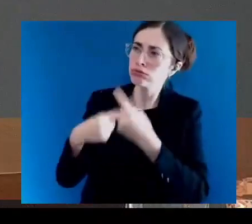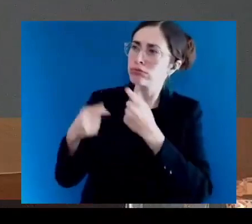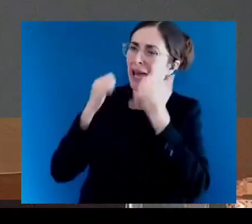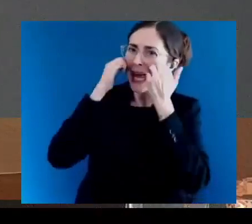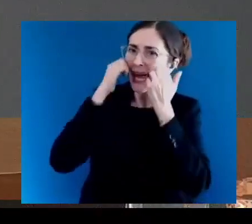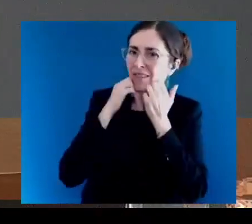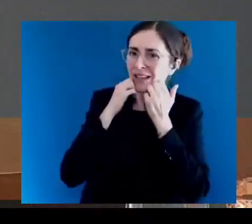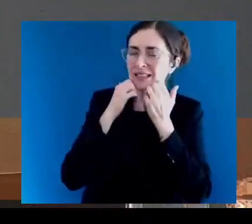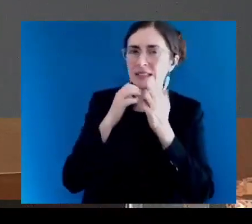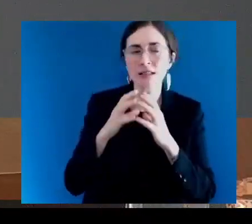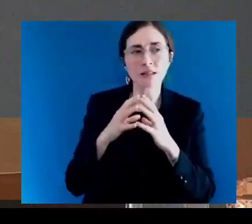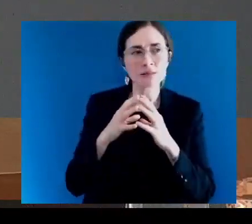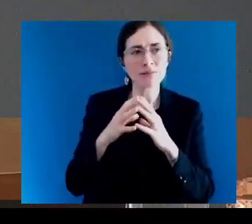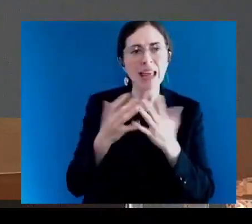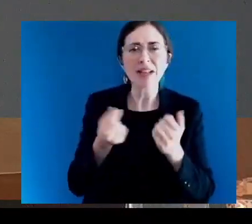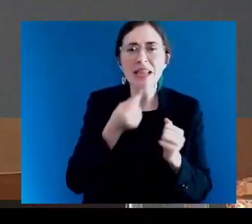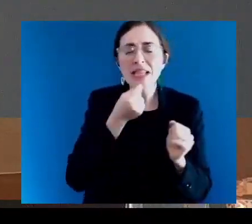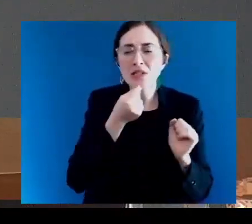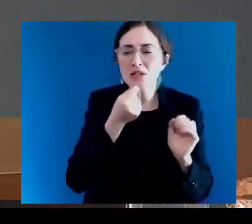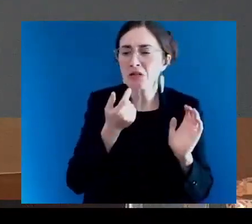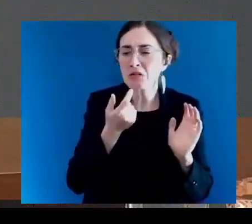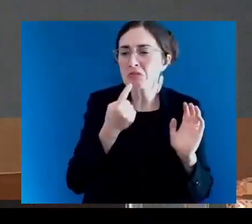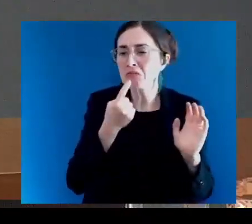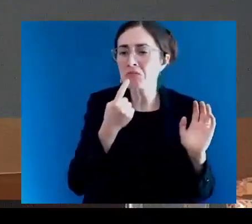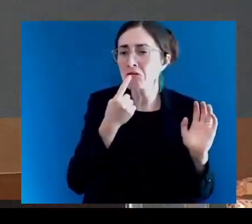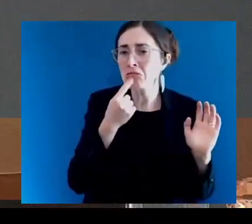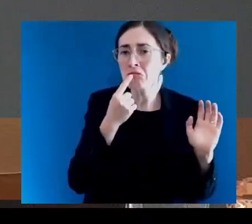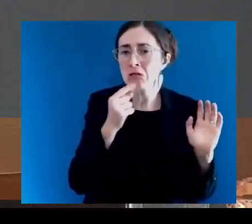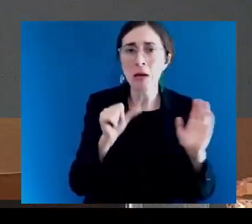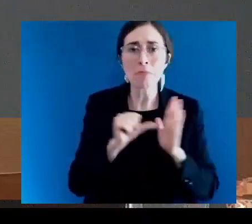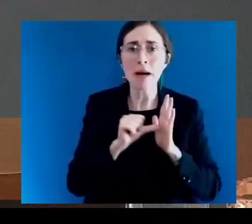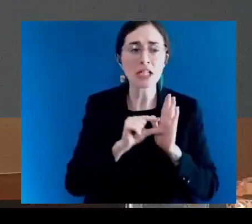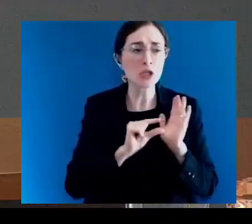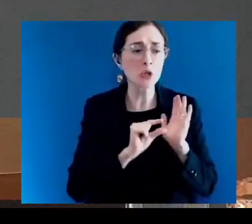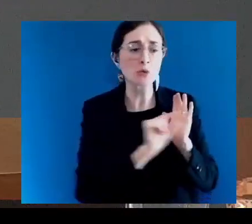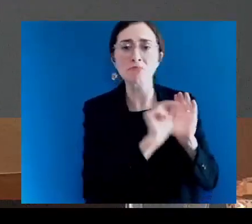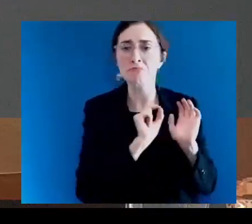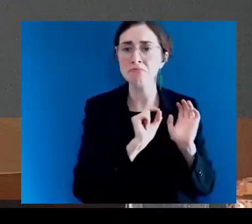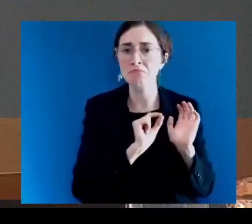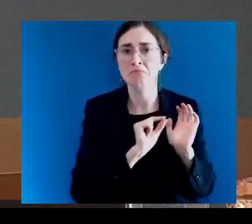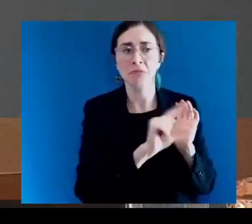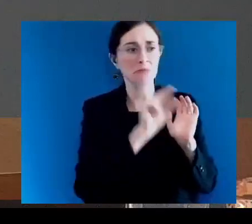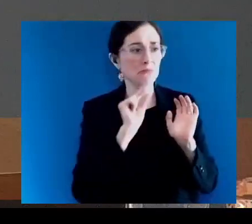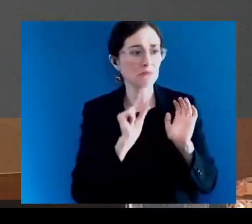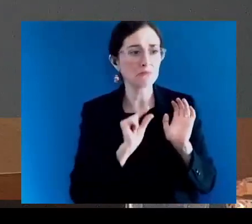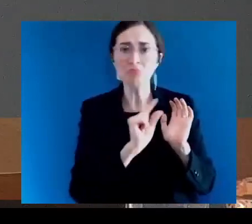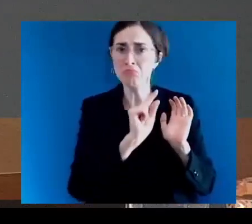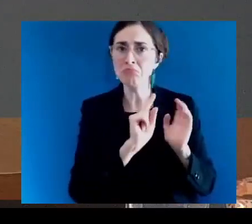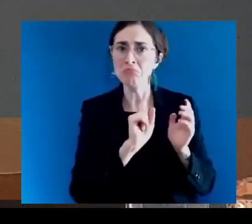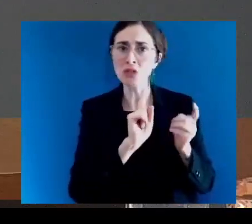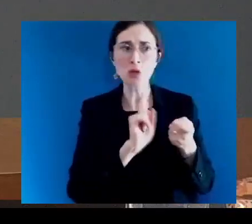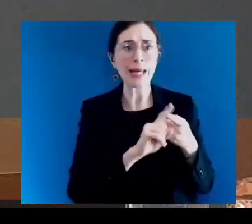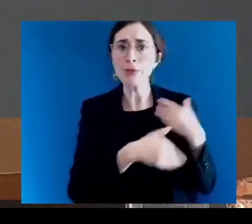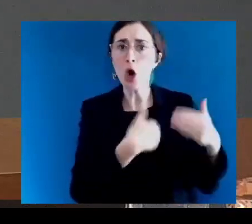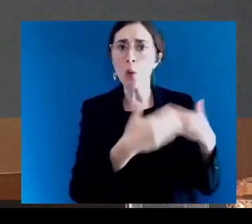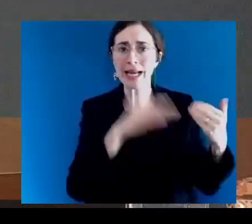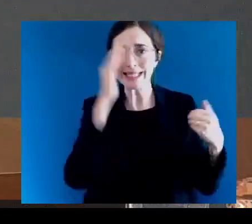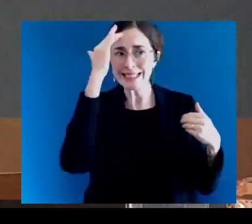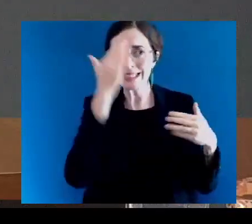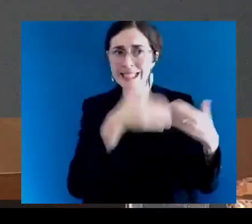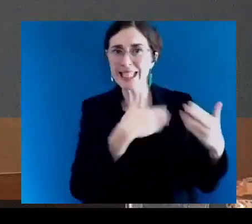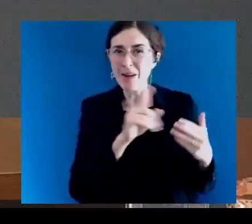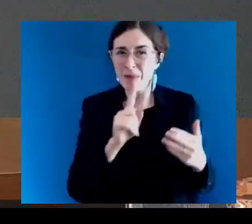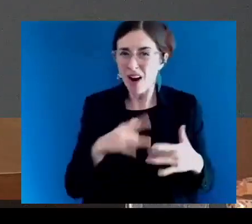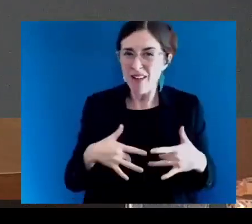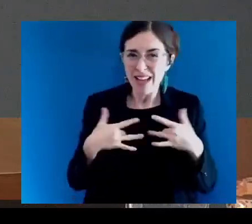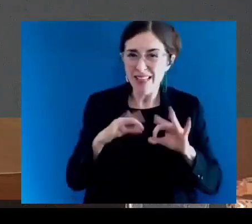bits of monetary to just keep you going in the space, but I feel like nothing's changed